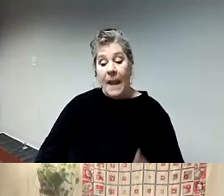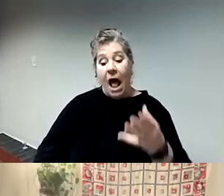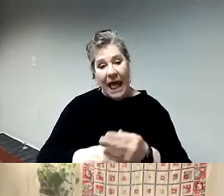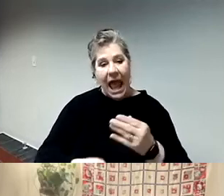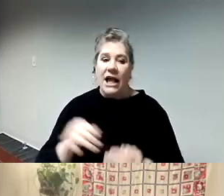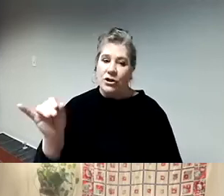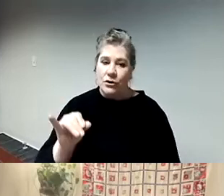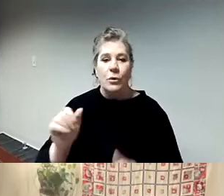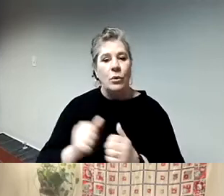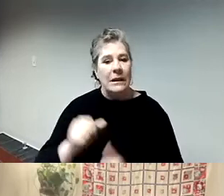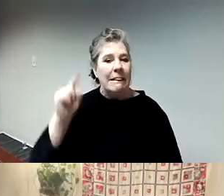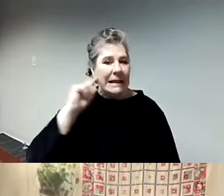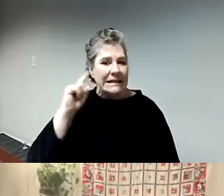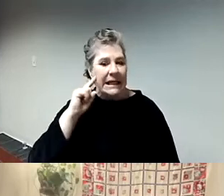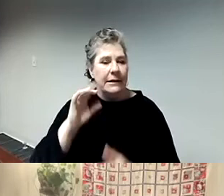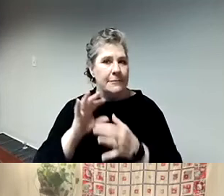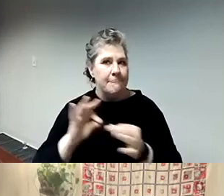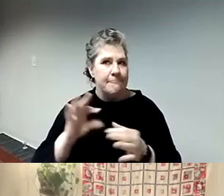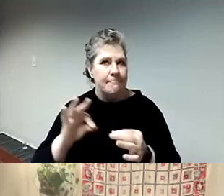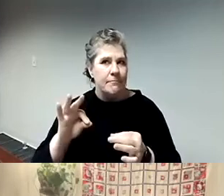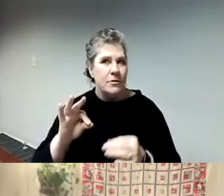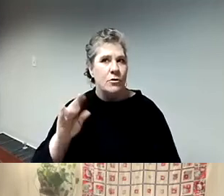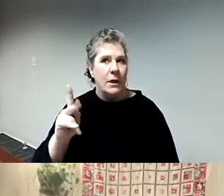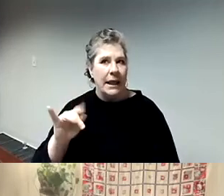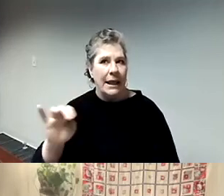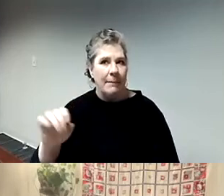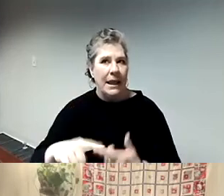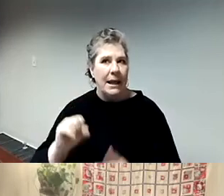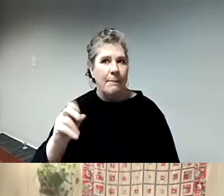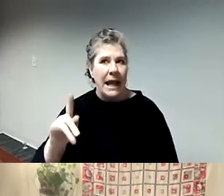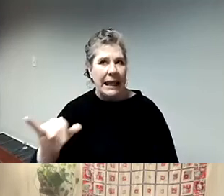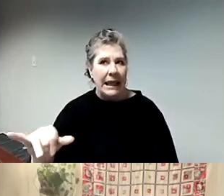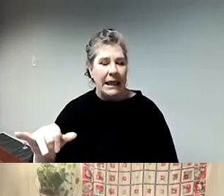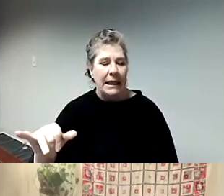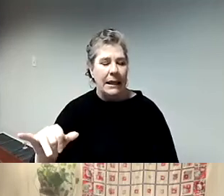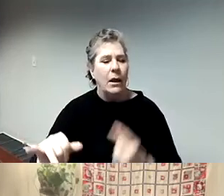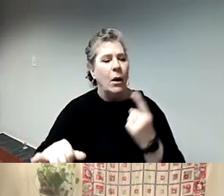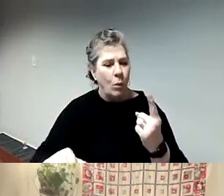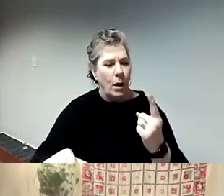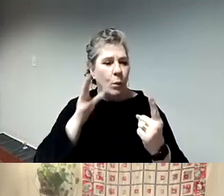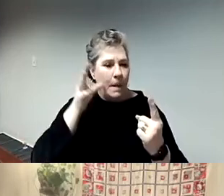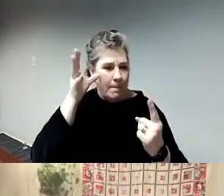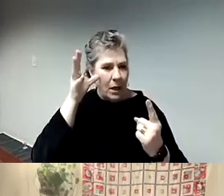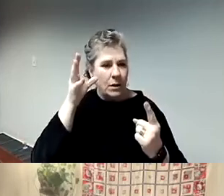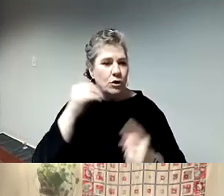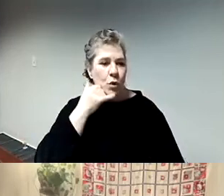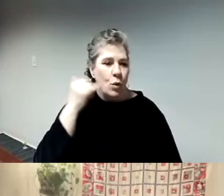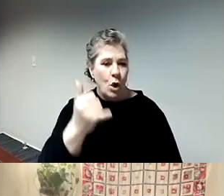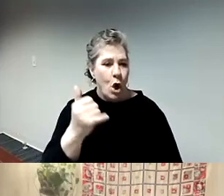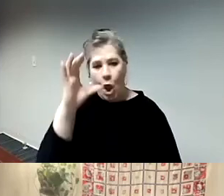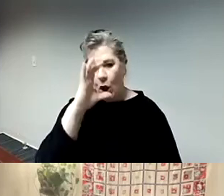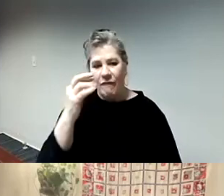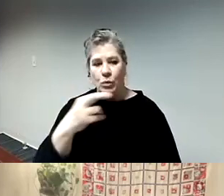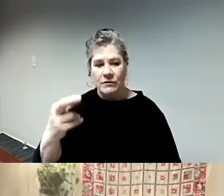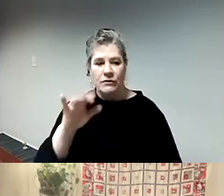Mikey are like, one, especially with parents who call looking for resources for their